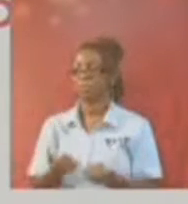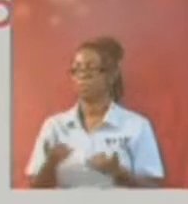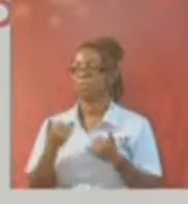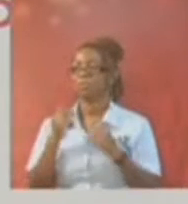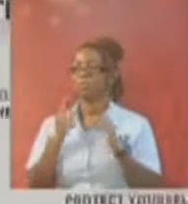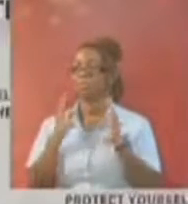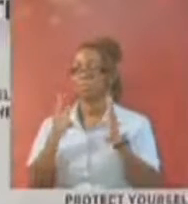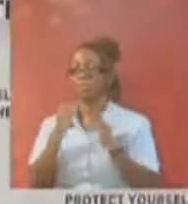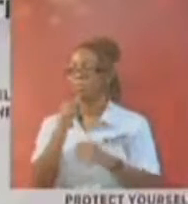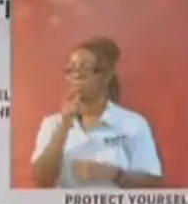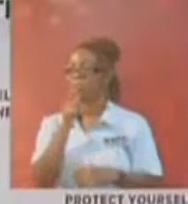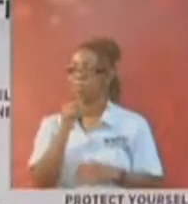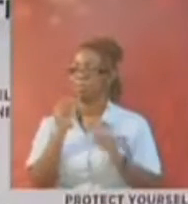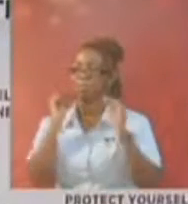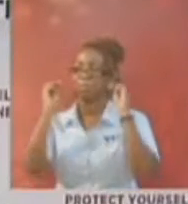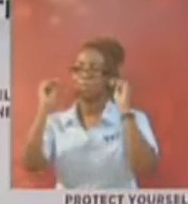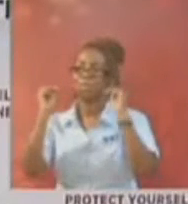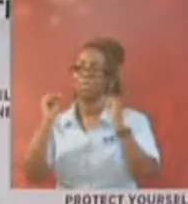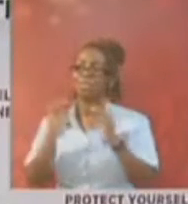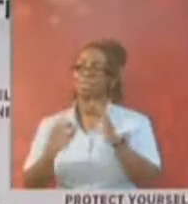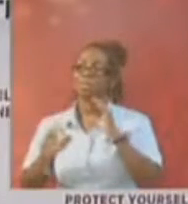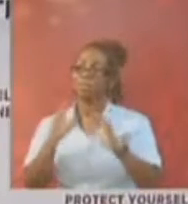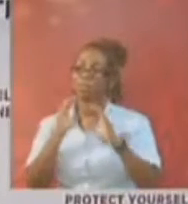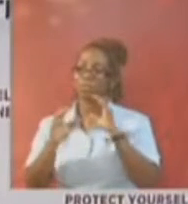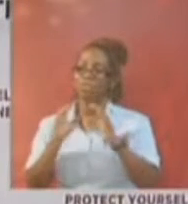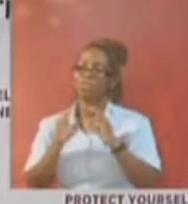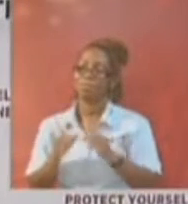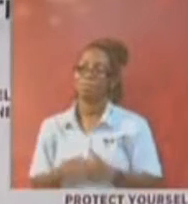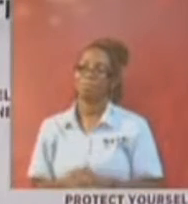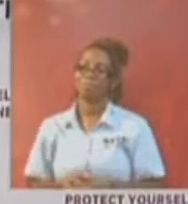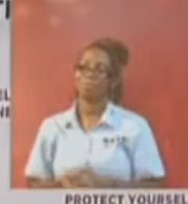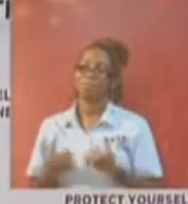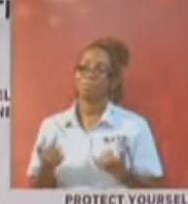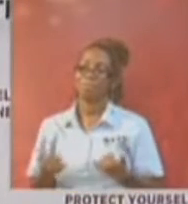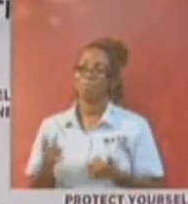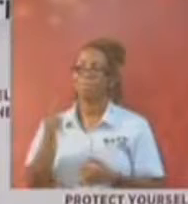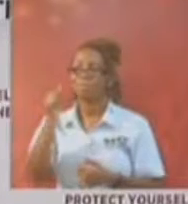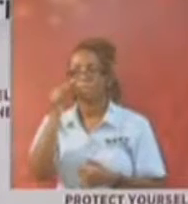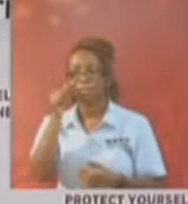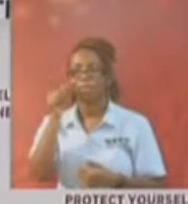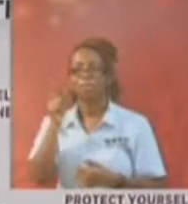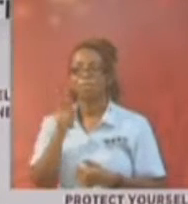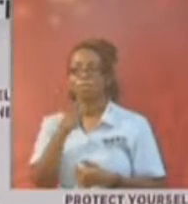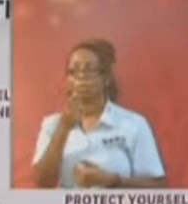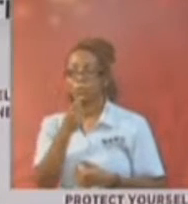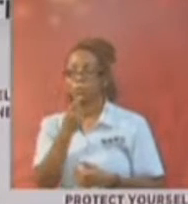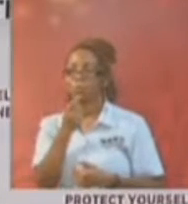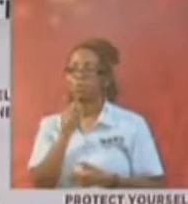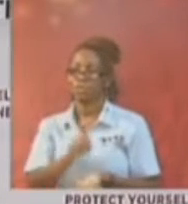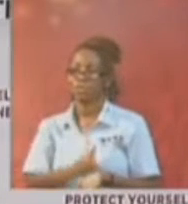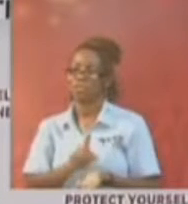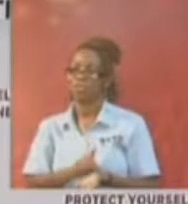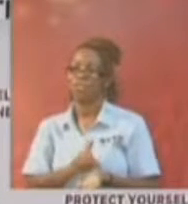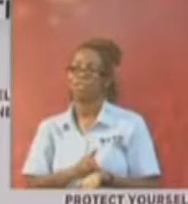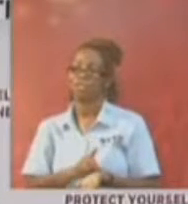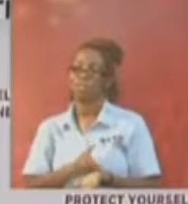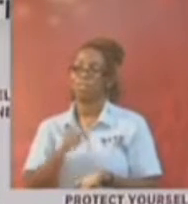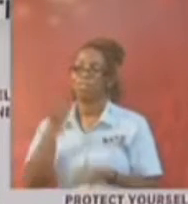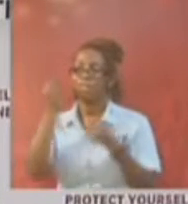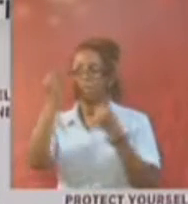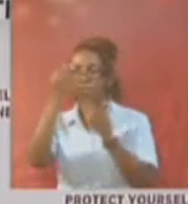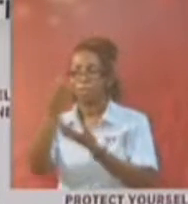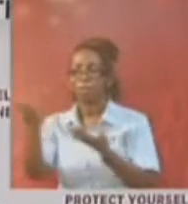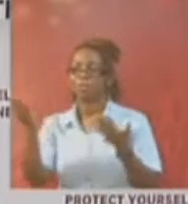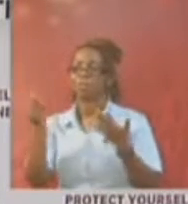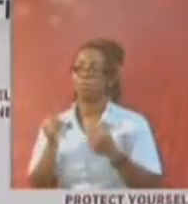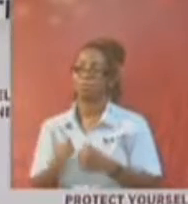Alexander. Thank you, Dr. Hines. I now invite Dr. Sappho Fraser to update you on the work being done in St. George East County to